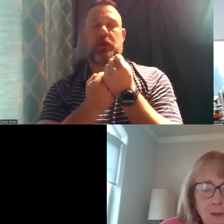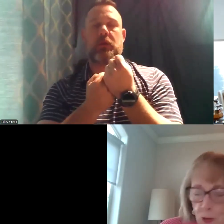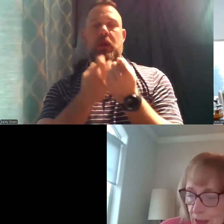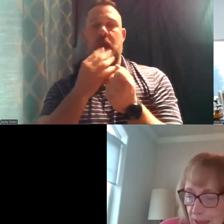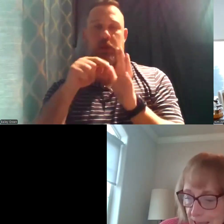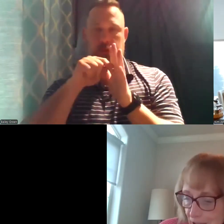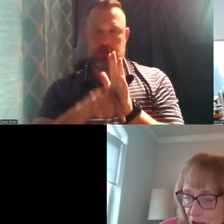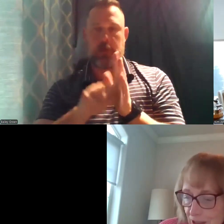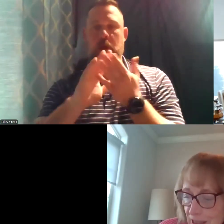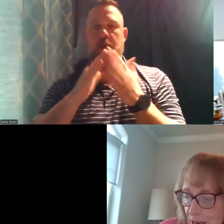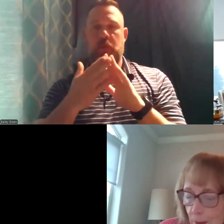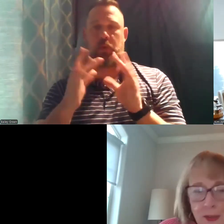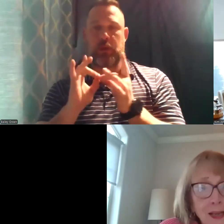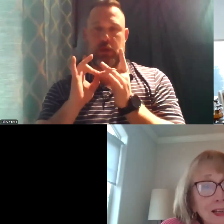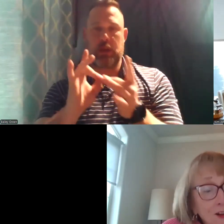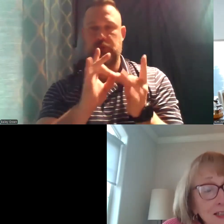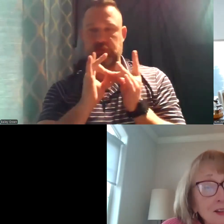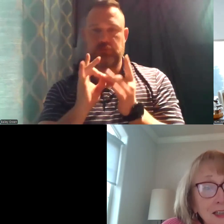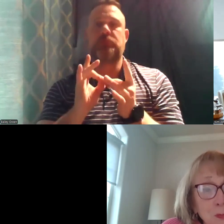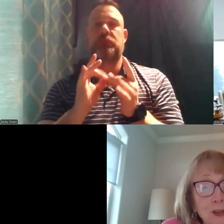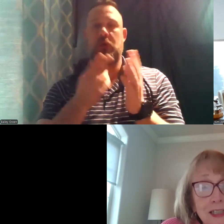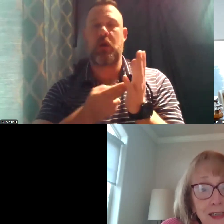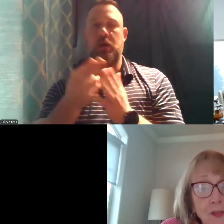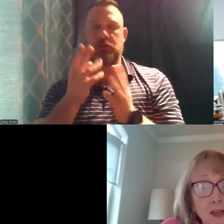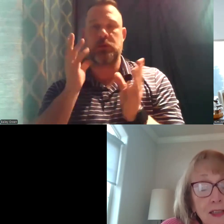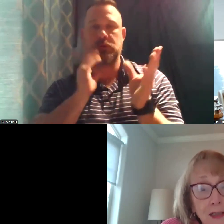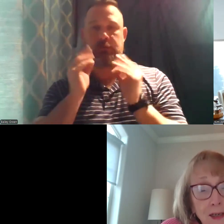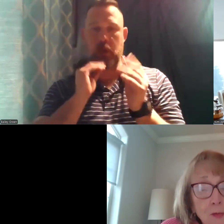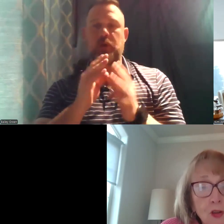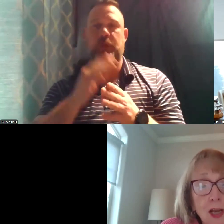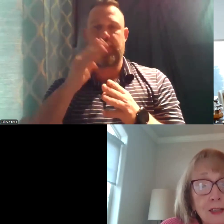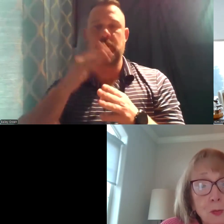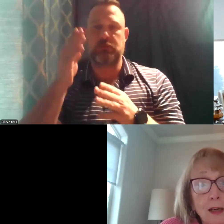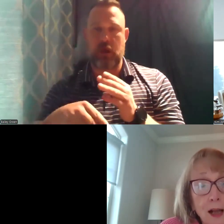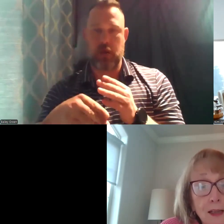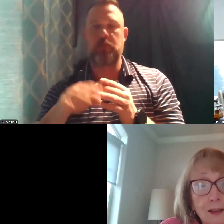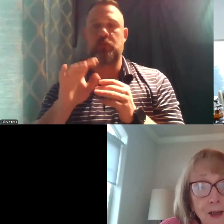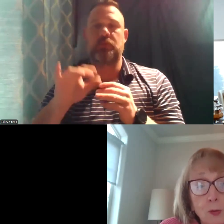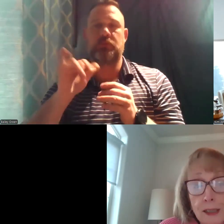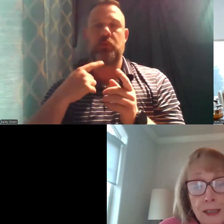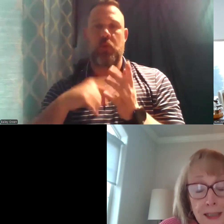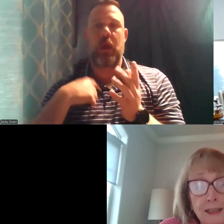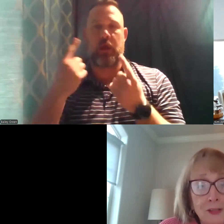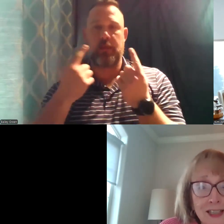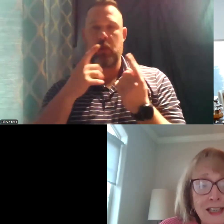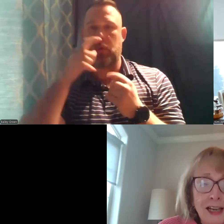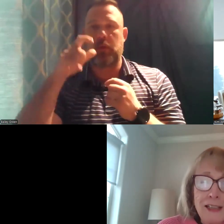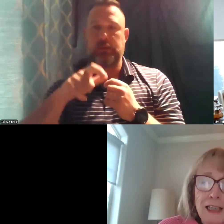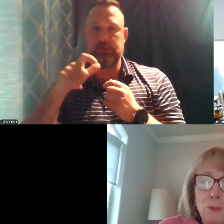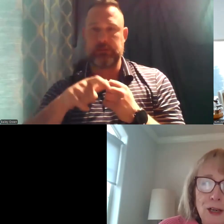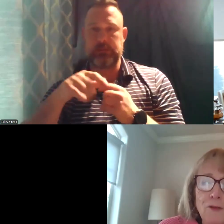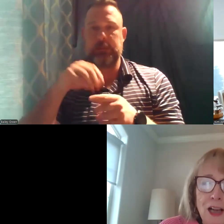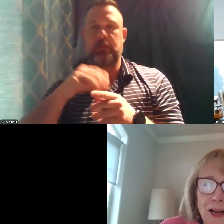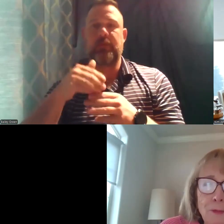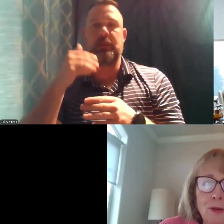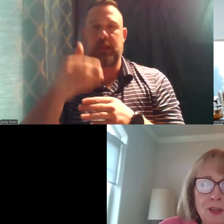deep community connections, and honestly, the experience to get things done, which is what I think we're going to need in this next